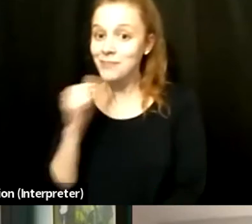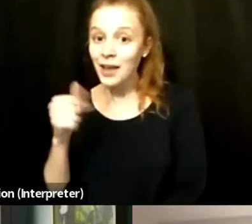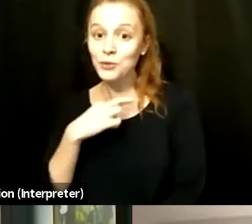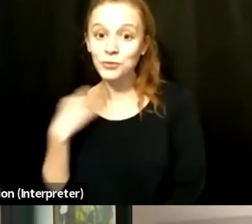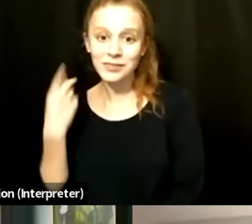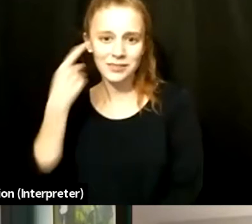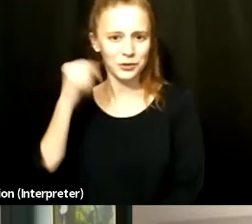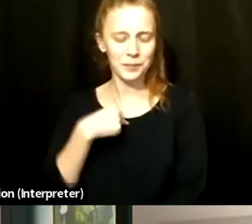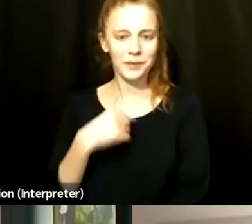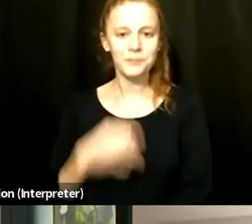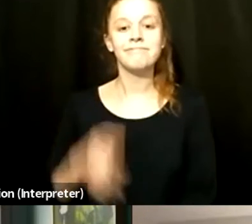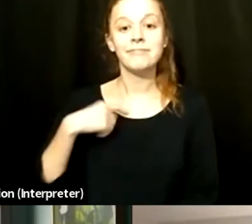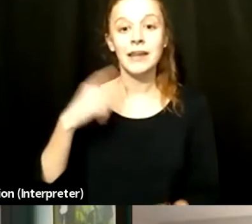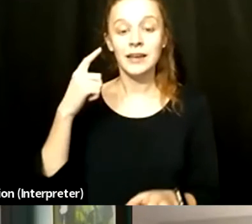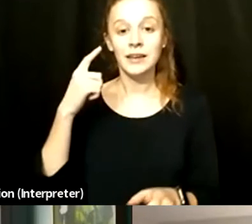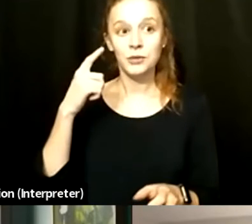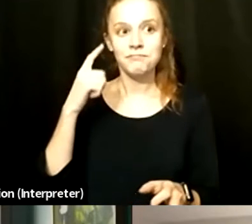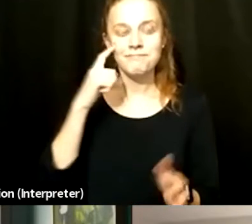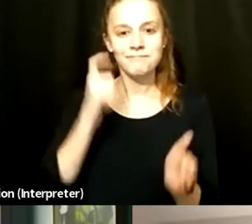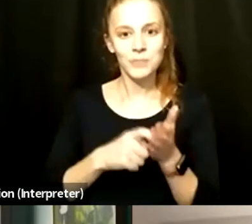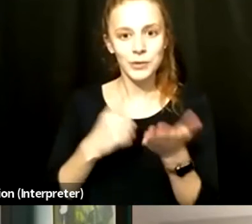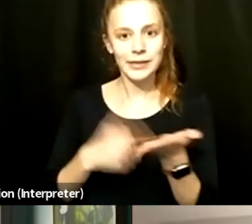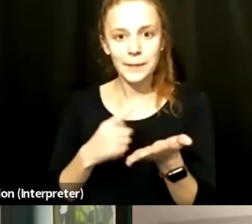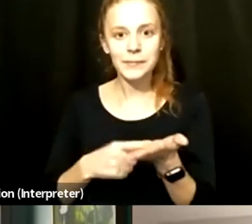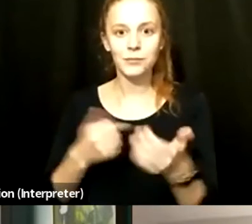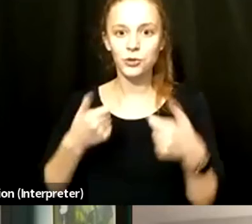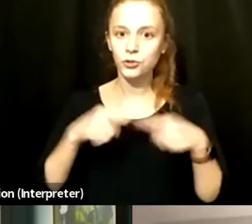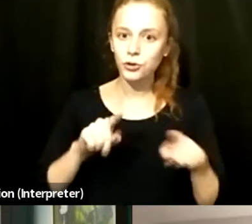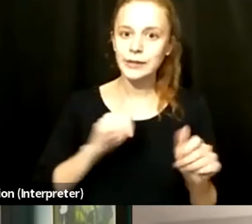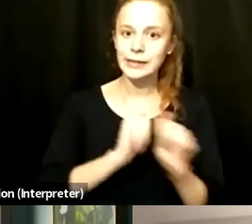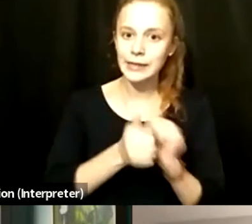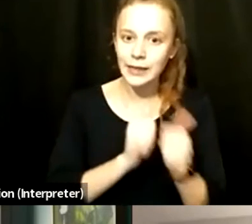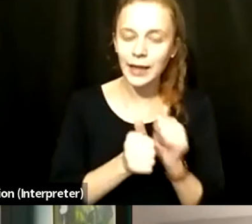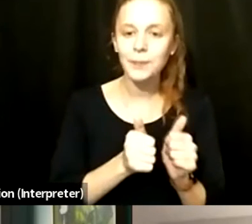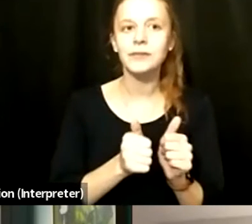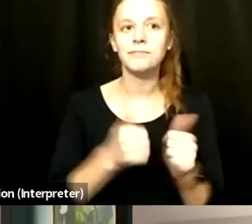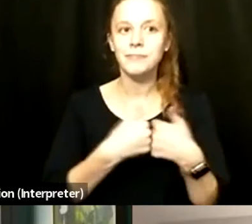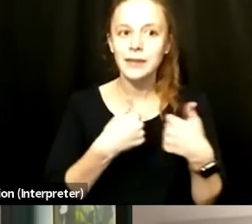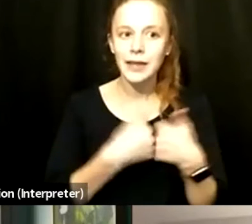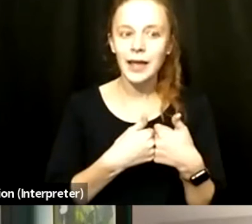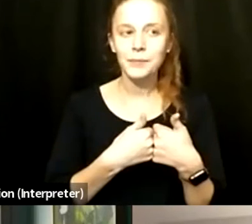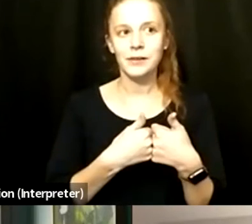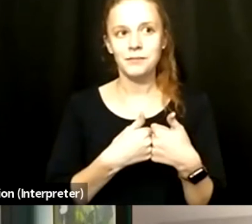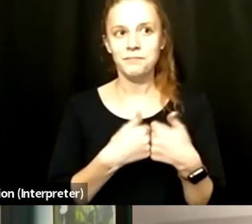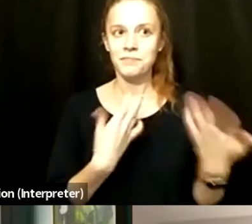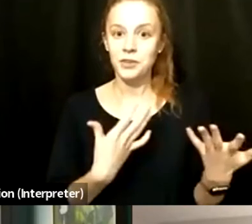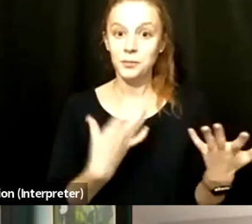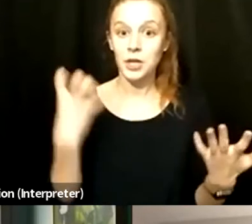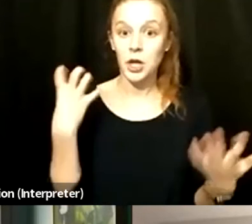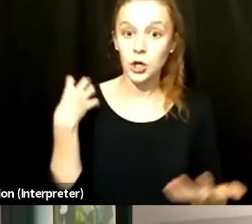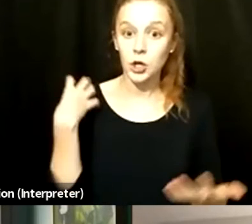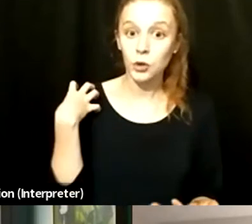the time of my games, there was a movement towards eliminating coaches that primarily had a history of working with